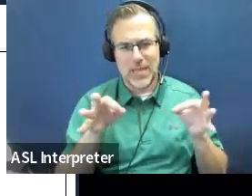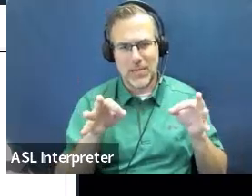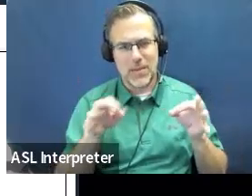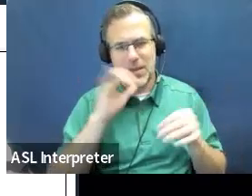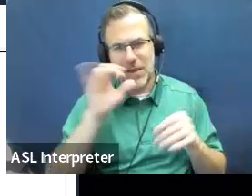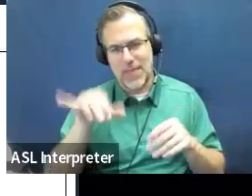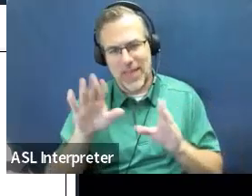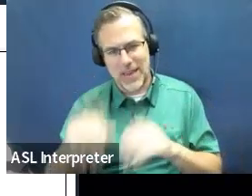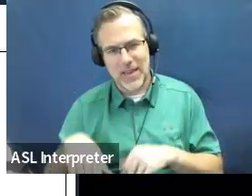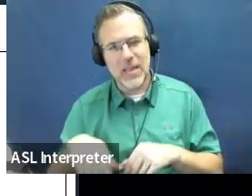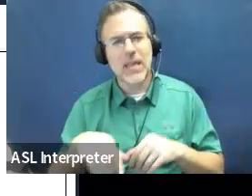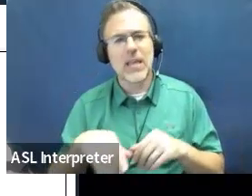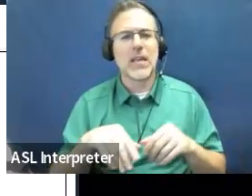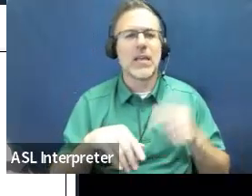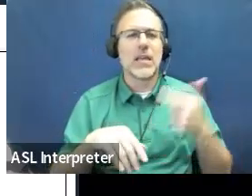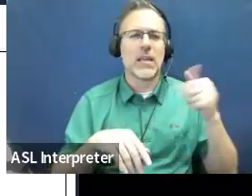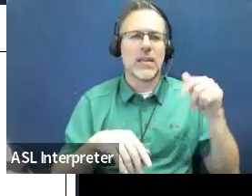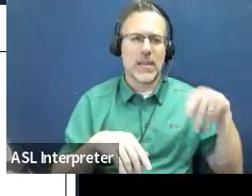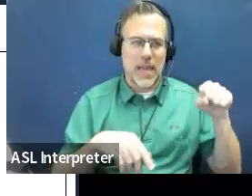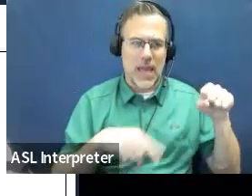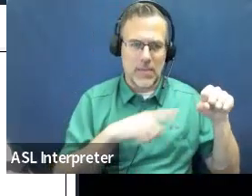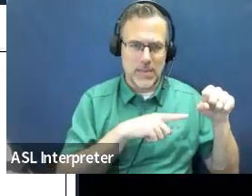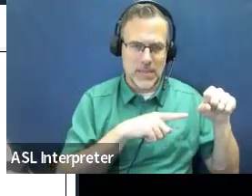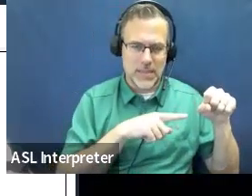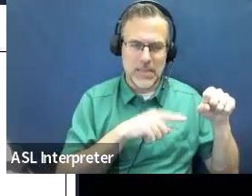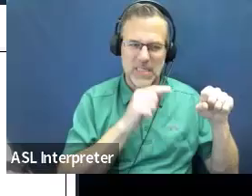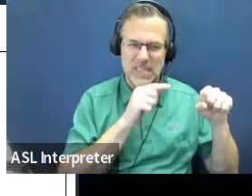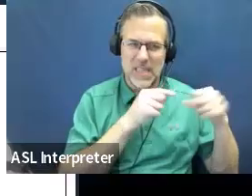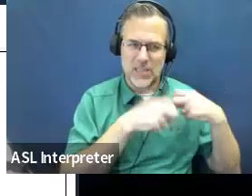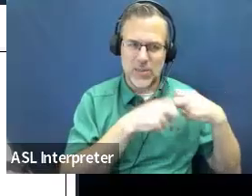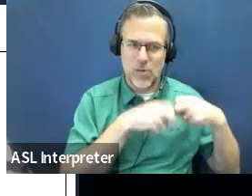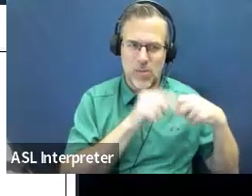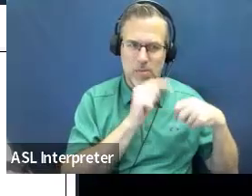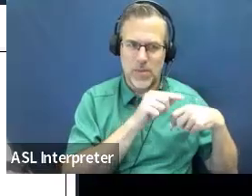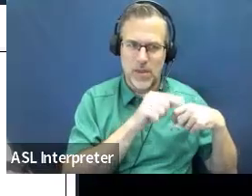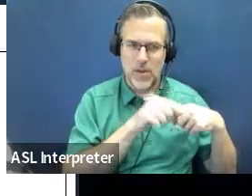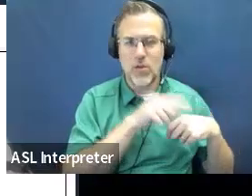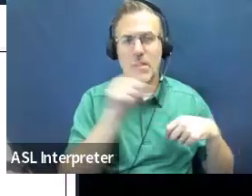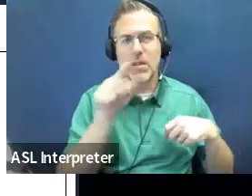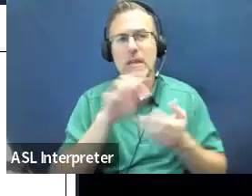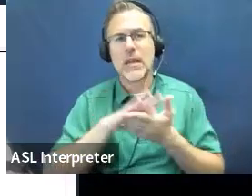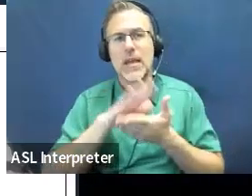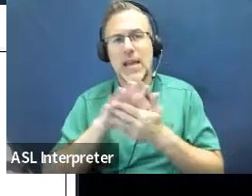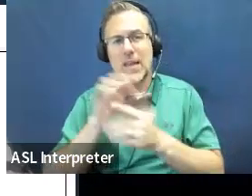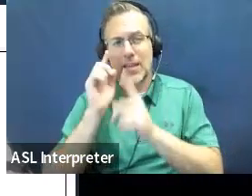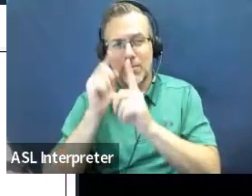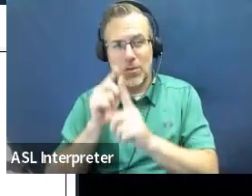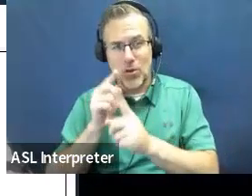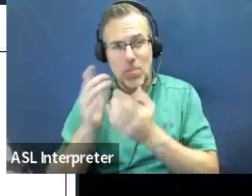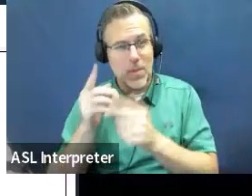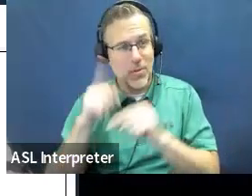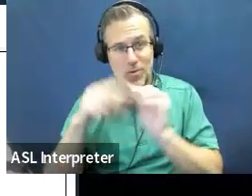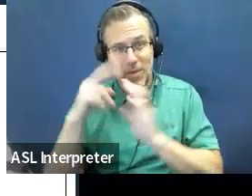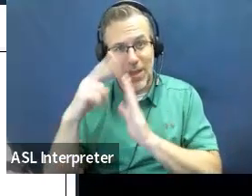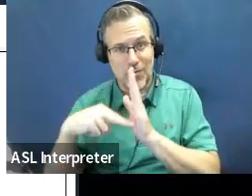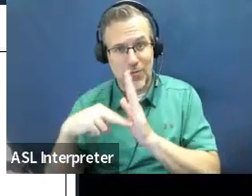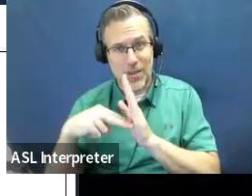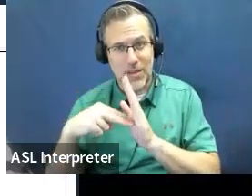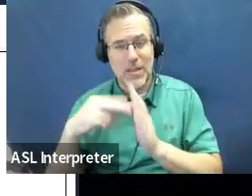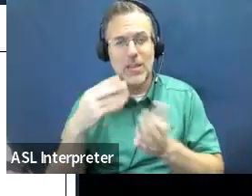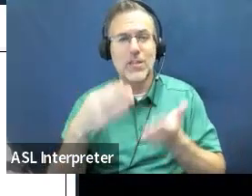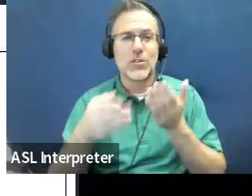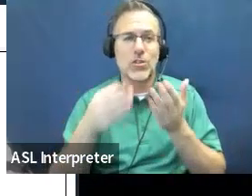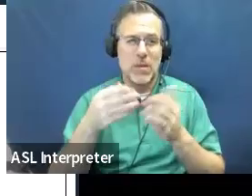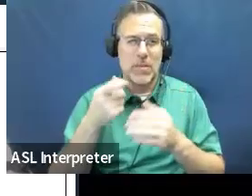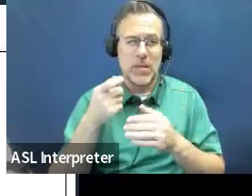about the gaps listed. And then you see the academic goals, which may be really hard for you to read. So this may be a little